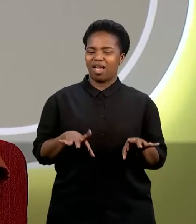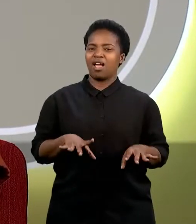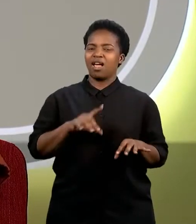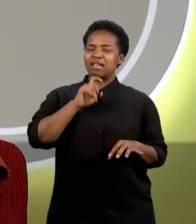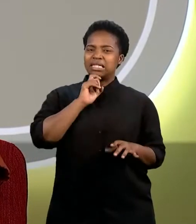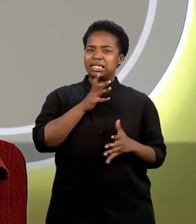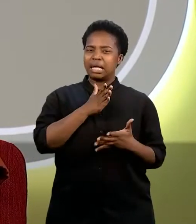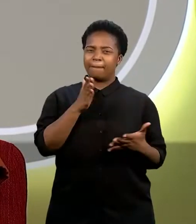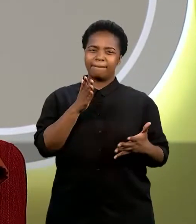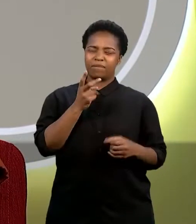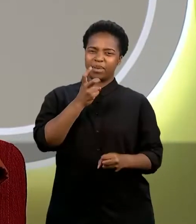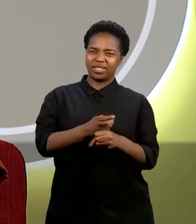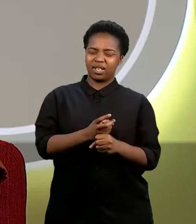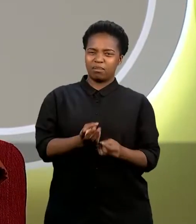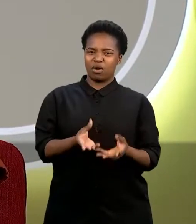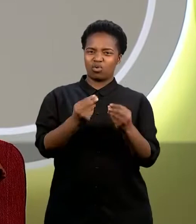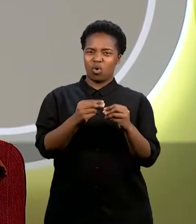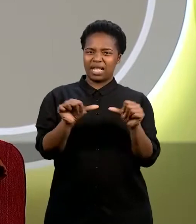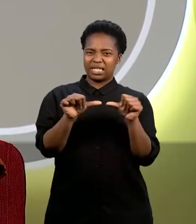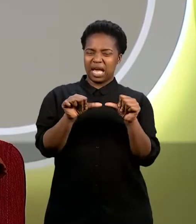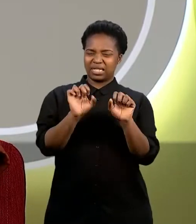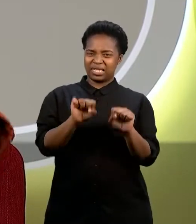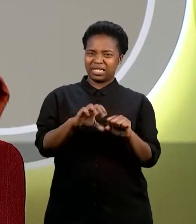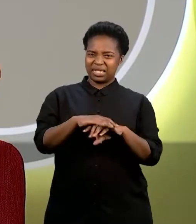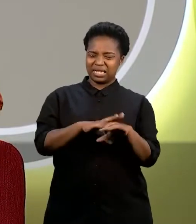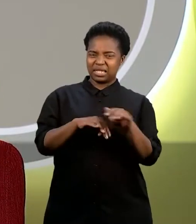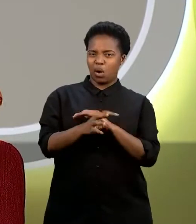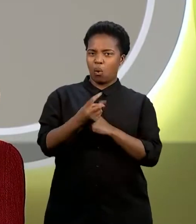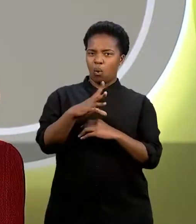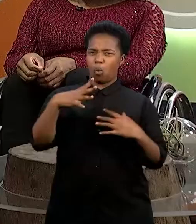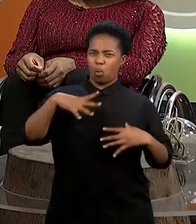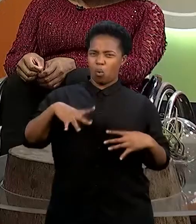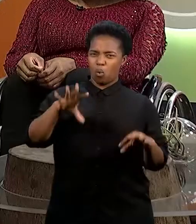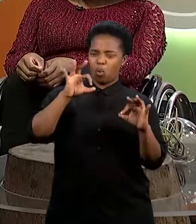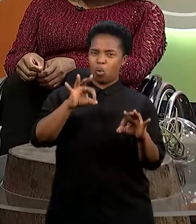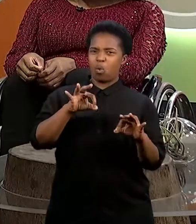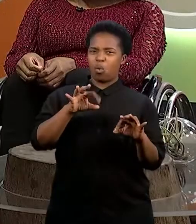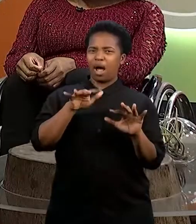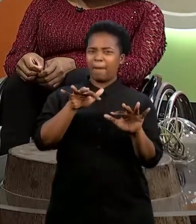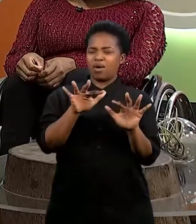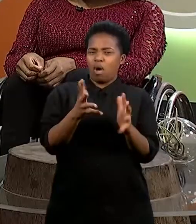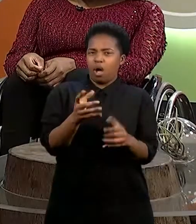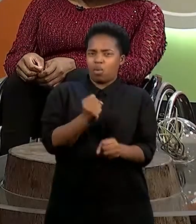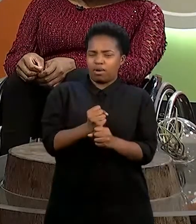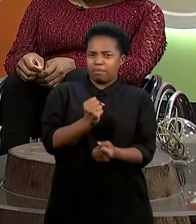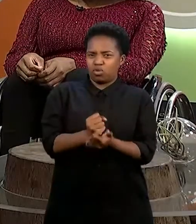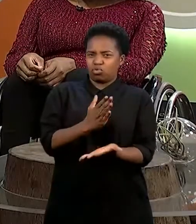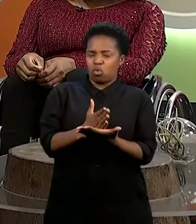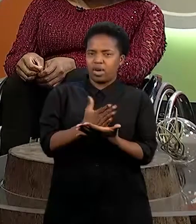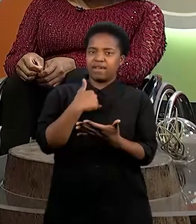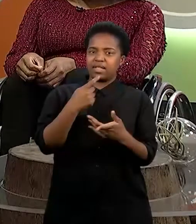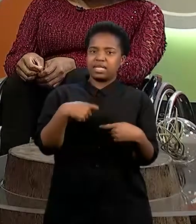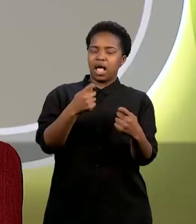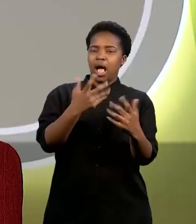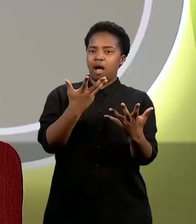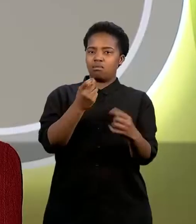ba sokola ho thola diphahlo tse ba loketseng. O nahana eng ka batho ba e le goreng ba etsa diphatlho mo lefatsheng ba rekisa le